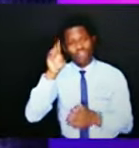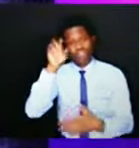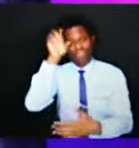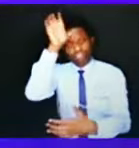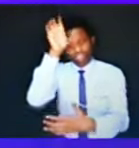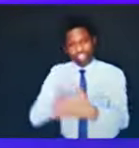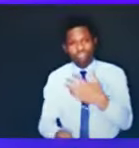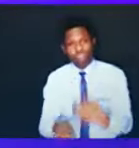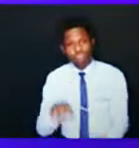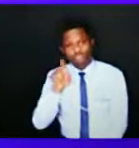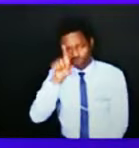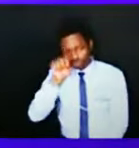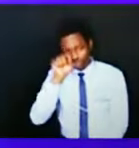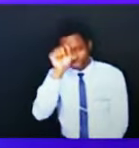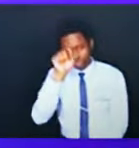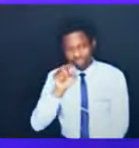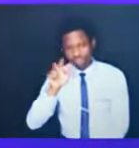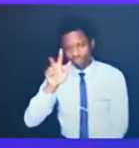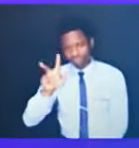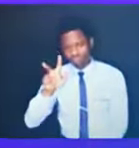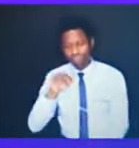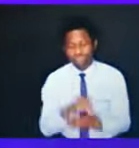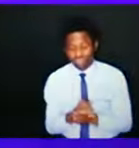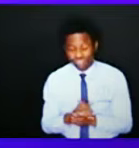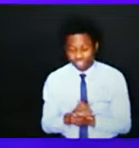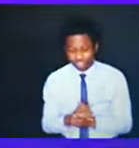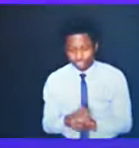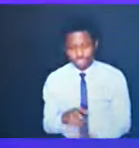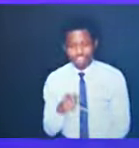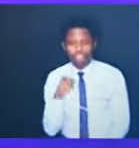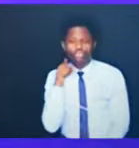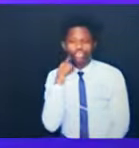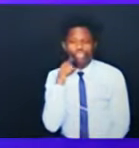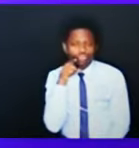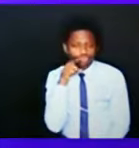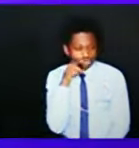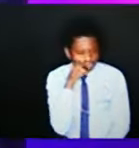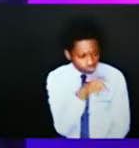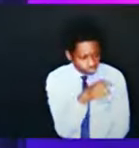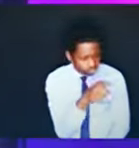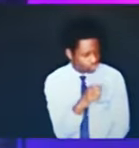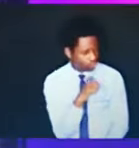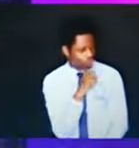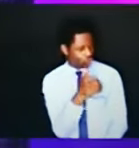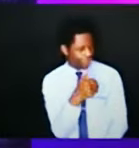Exodus 20:3. You shall have no other gods before me.